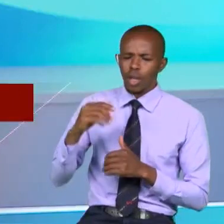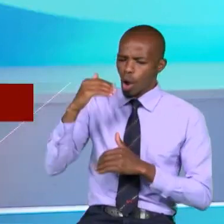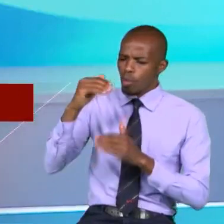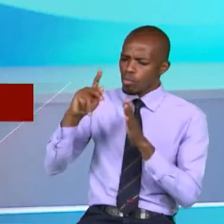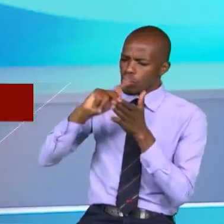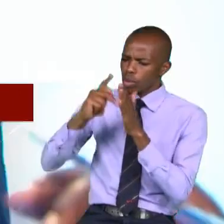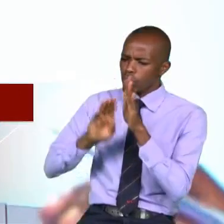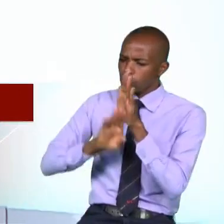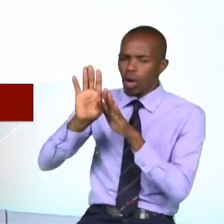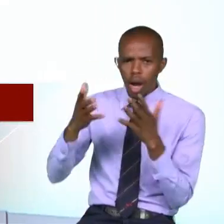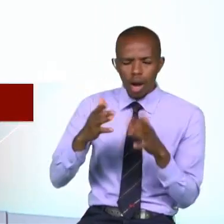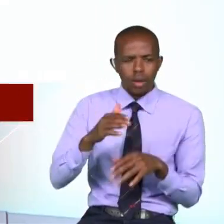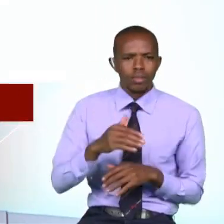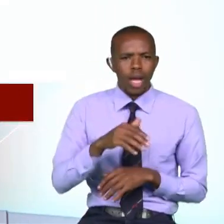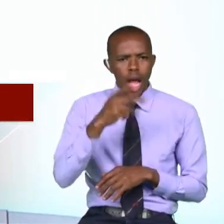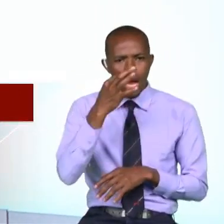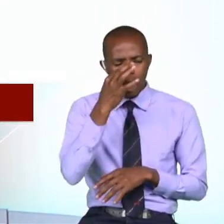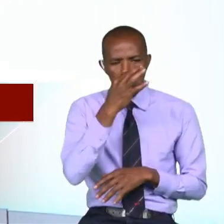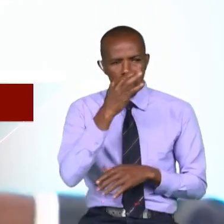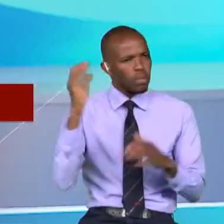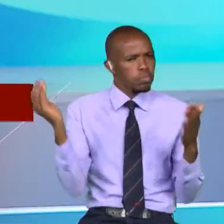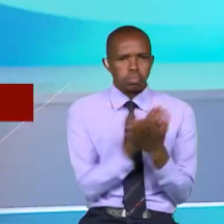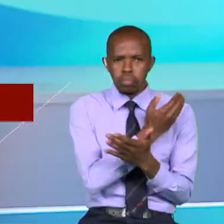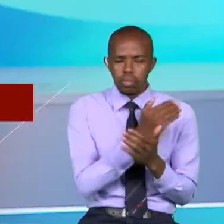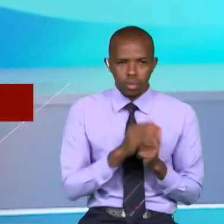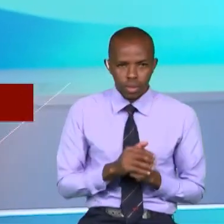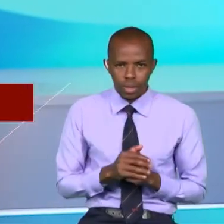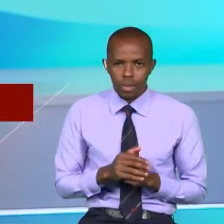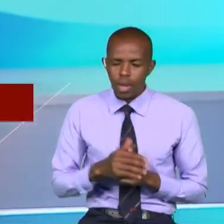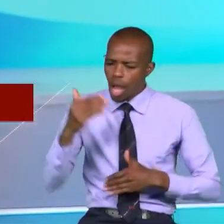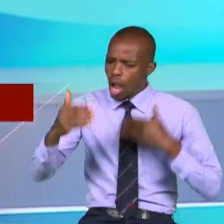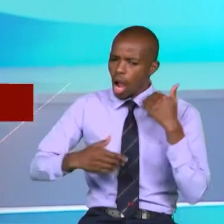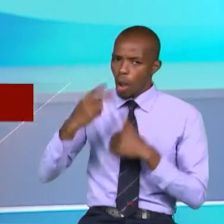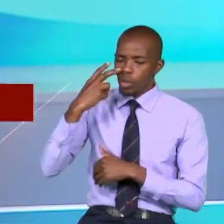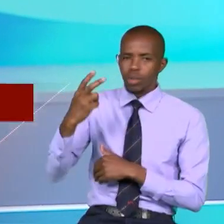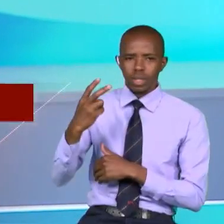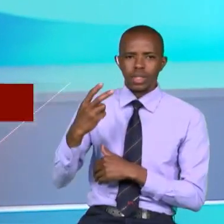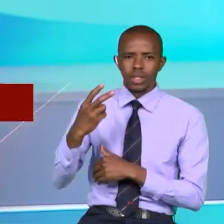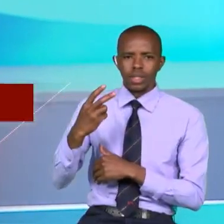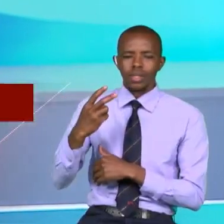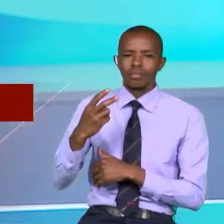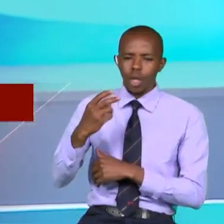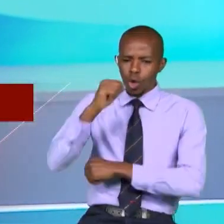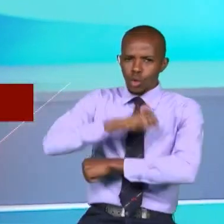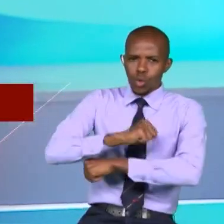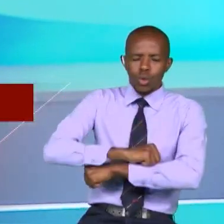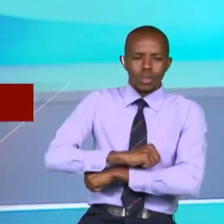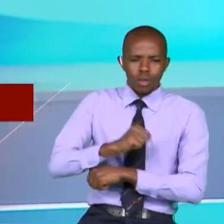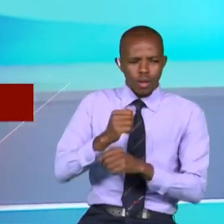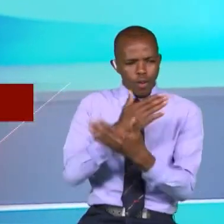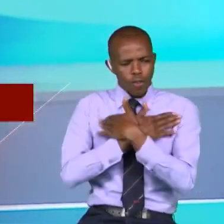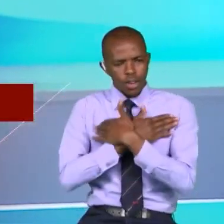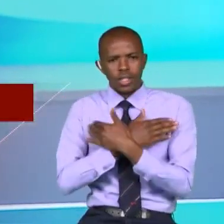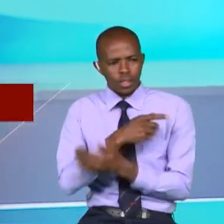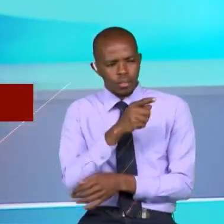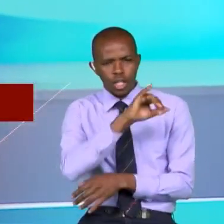go? Kibaki snatched it away from me. I'm happy to see my high school cube mate clearly articulating politics. Kudos, Jim